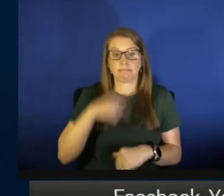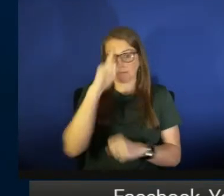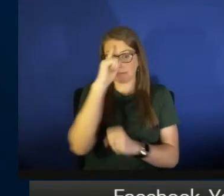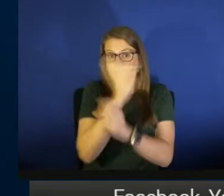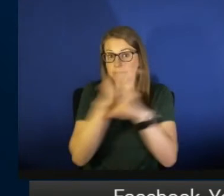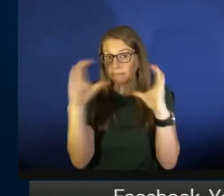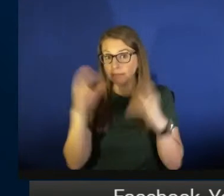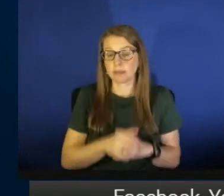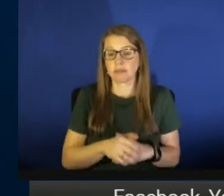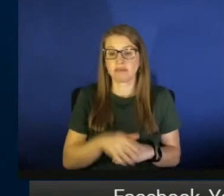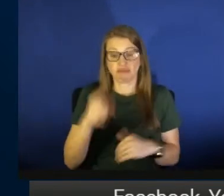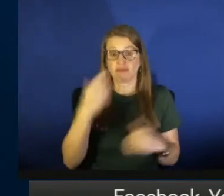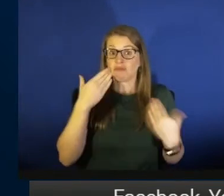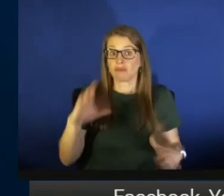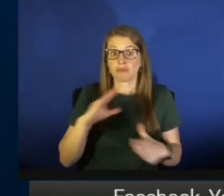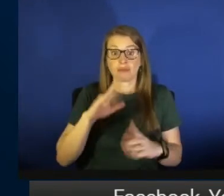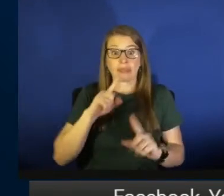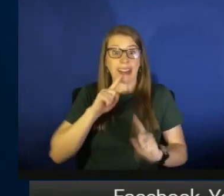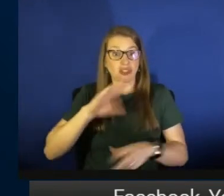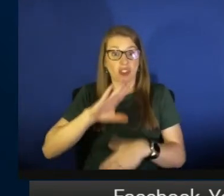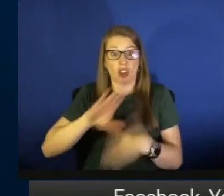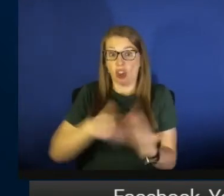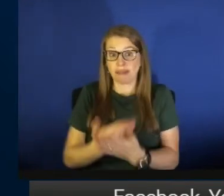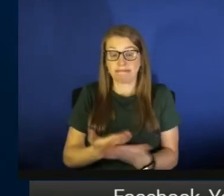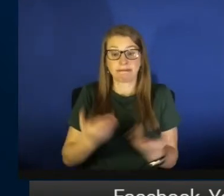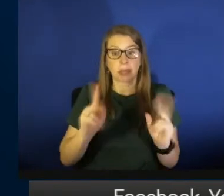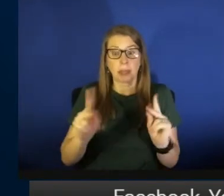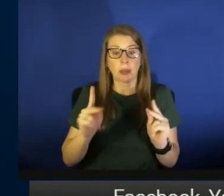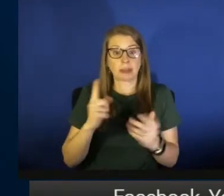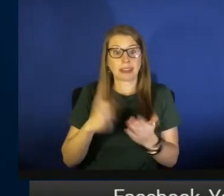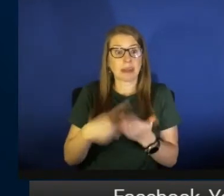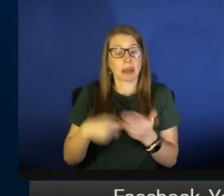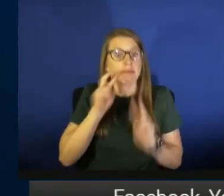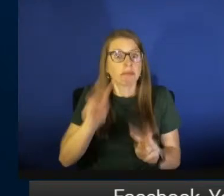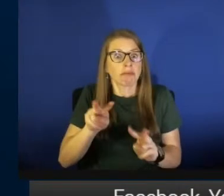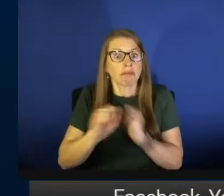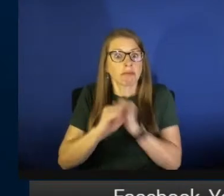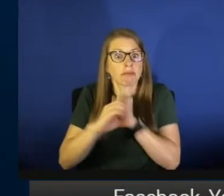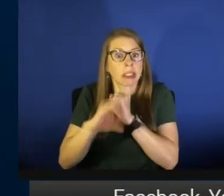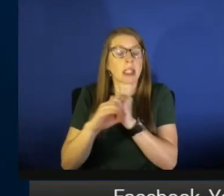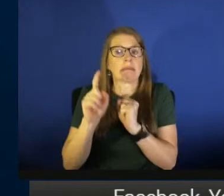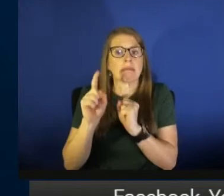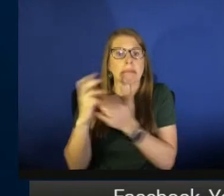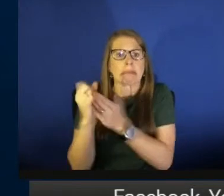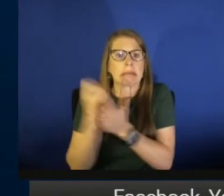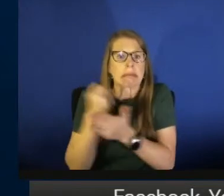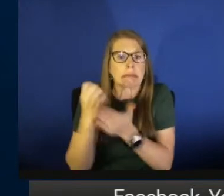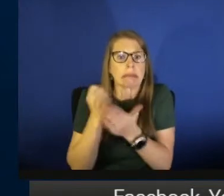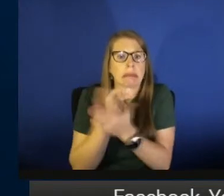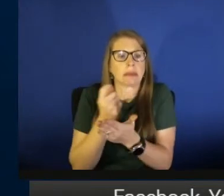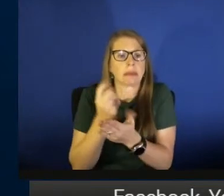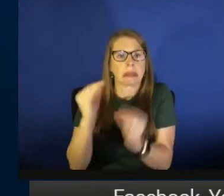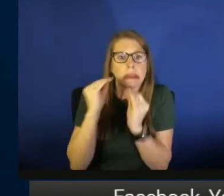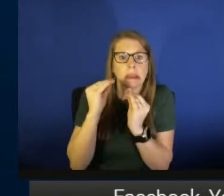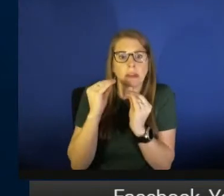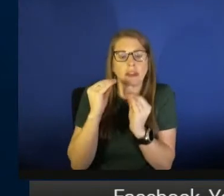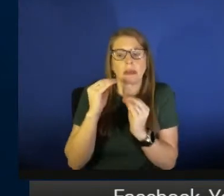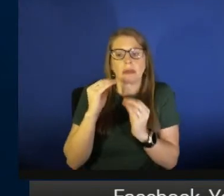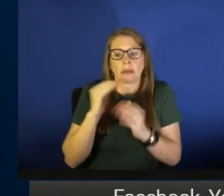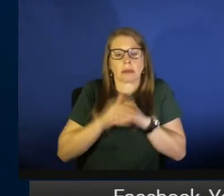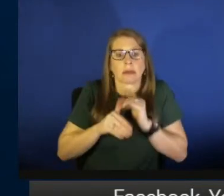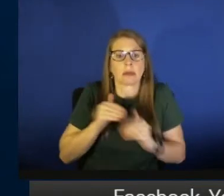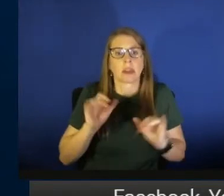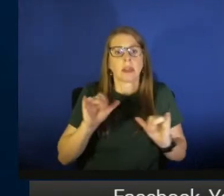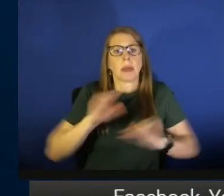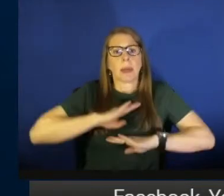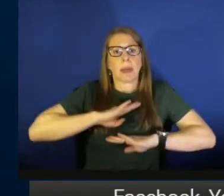you don't know all the answers. And I think people look sometimes to the media to have those answers on hand and to bring that comfort and tell them it's going to be okay.